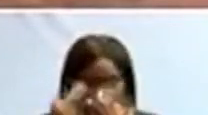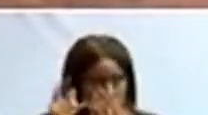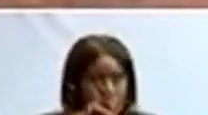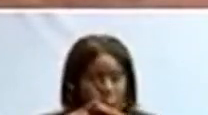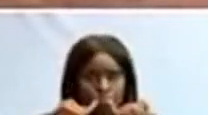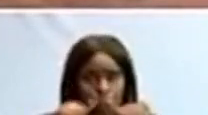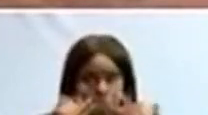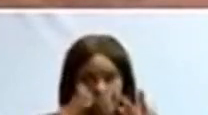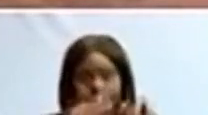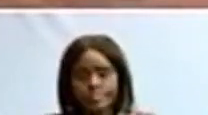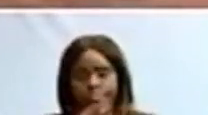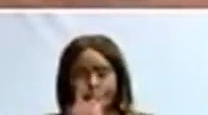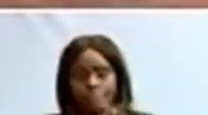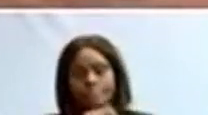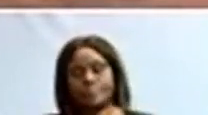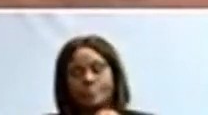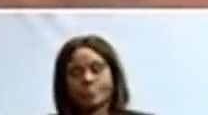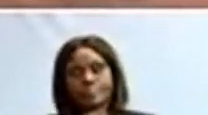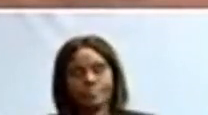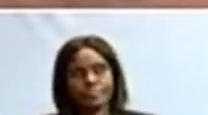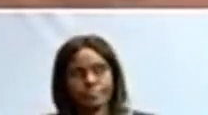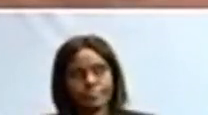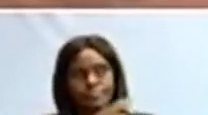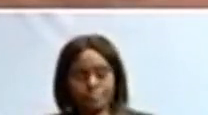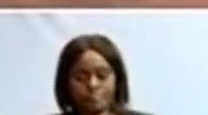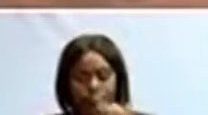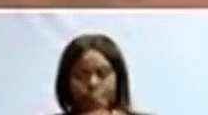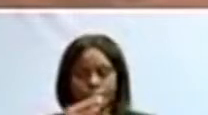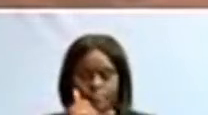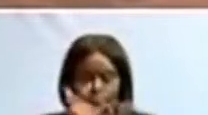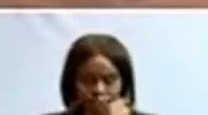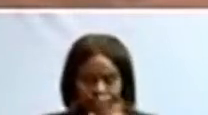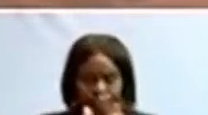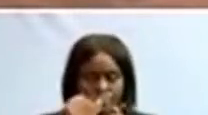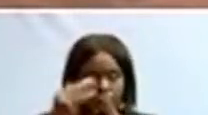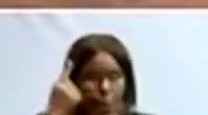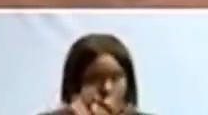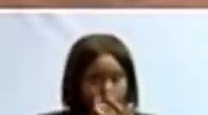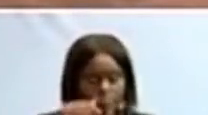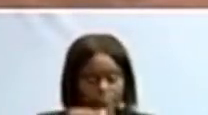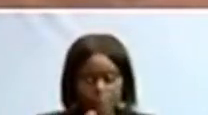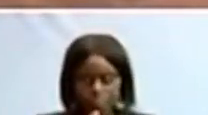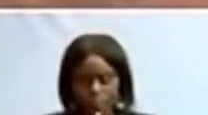that failure to settle staff obligations were due to financial